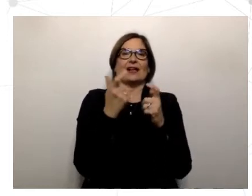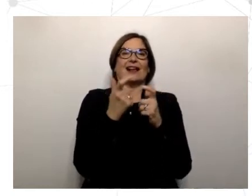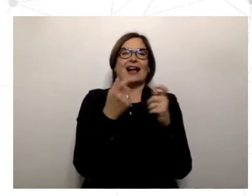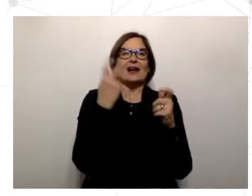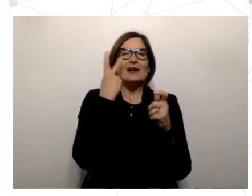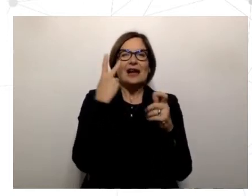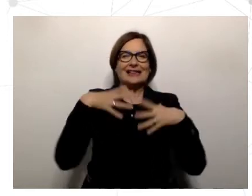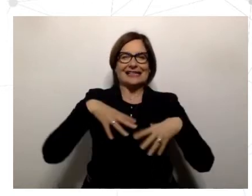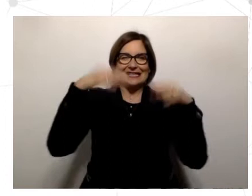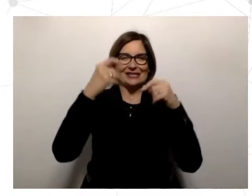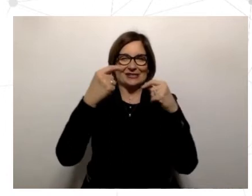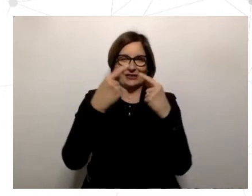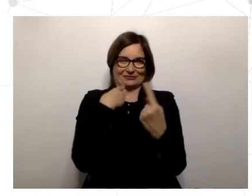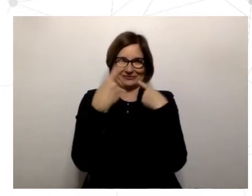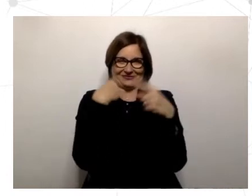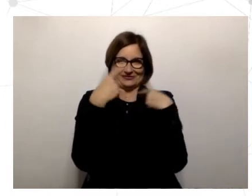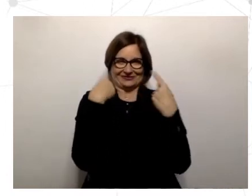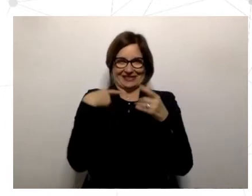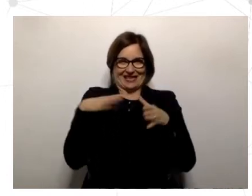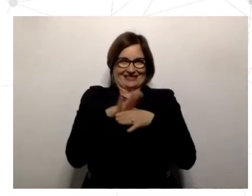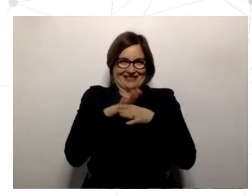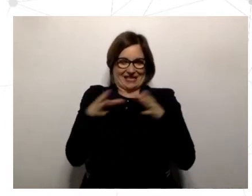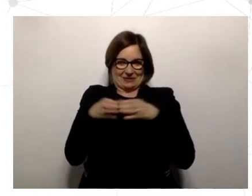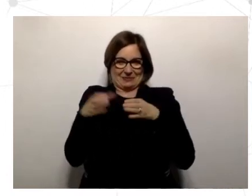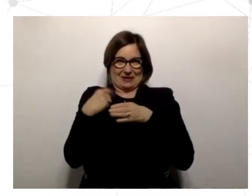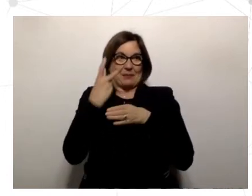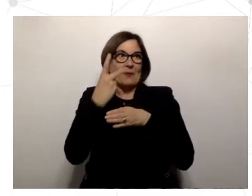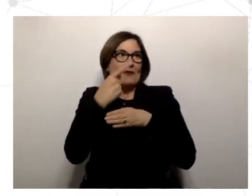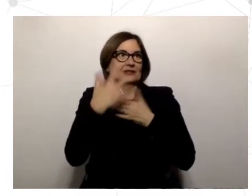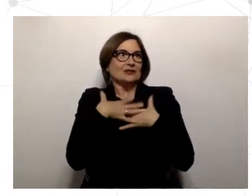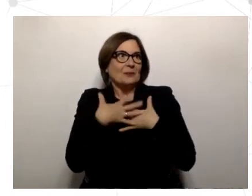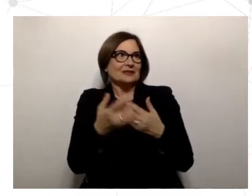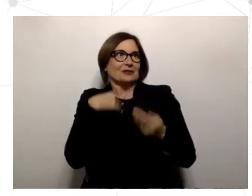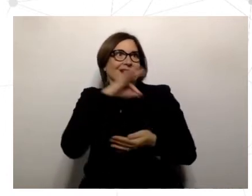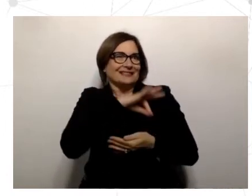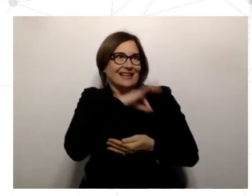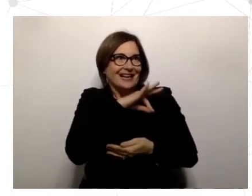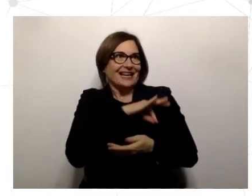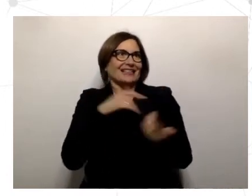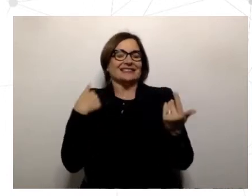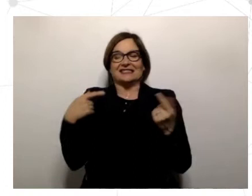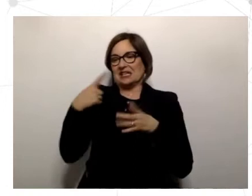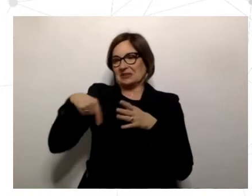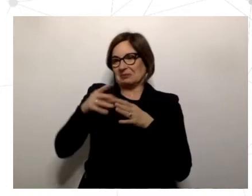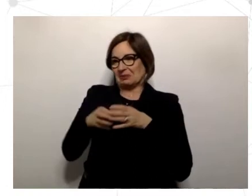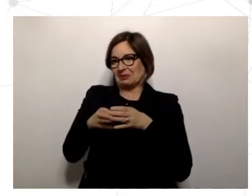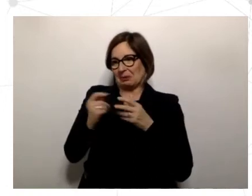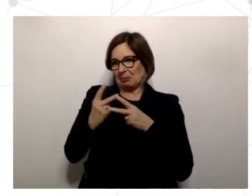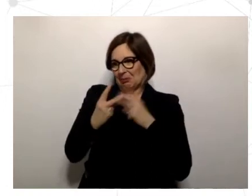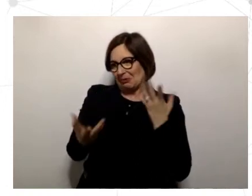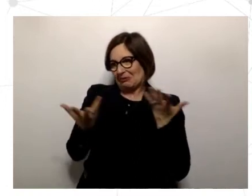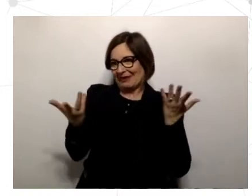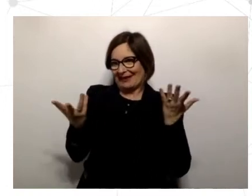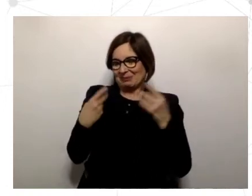abbiamo avuto all'inizio di questa settimana nel nostro team, abbiamo visto la vostra passione, il vostro interesse e abbiamo detto perché non ci proviamo? Perché